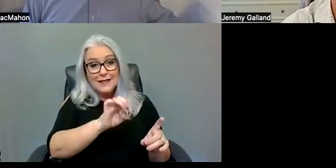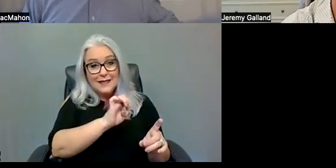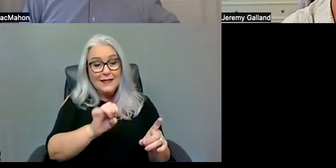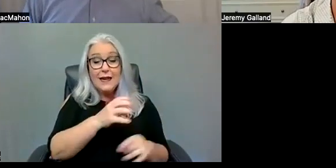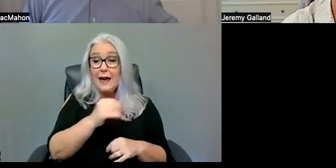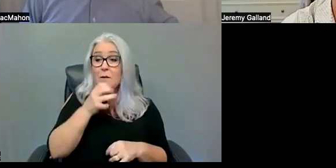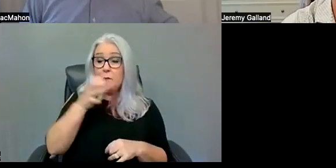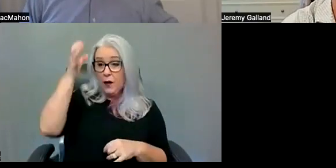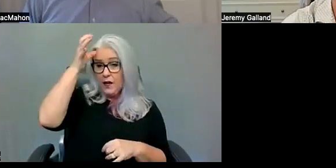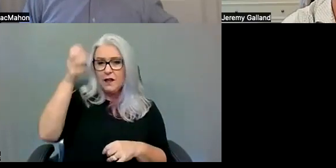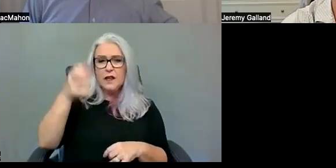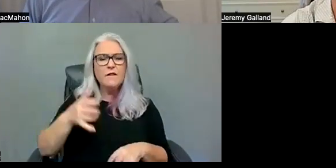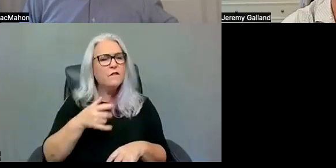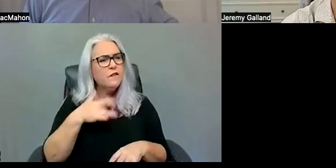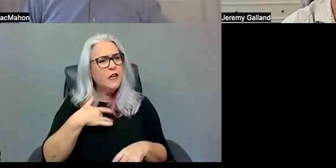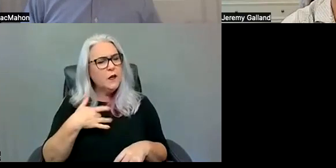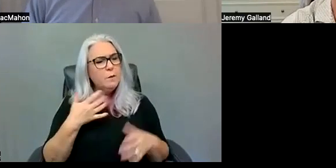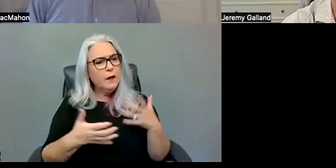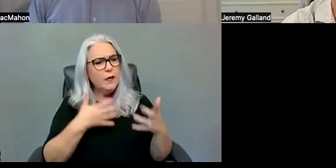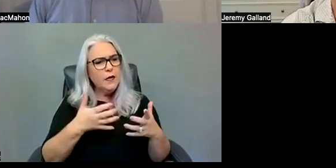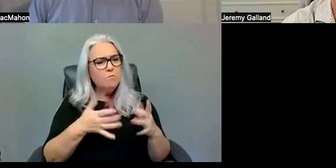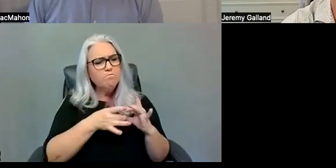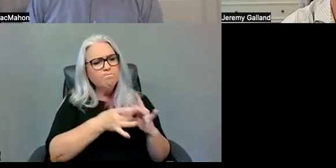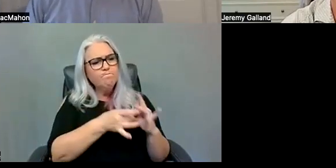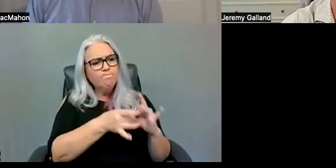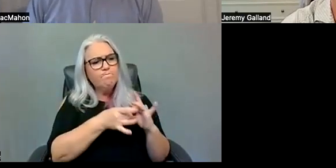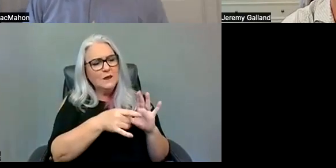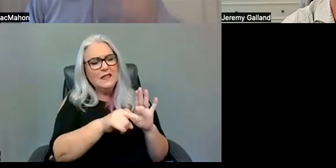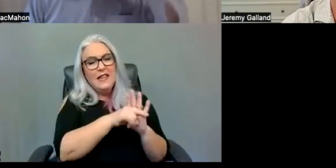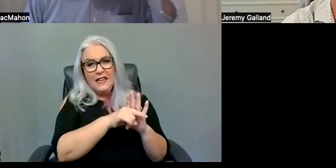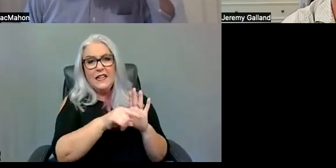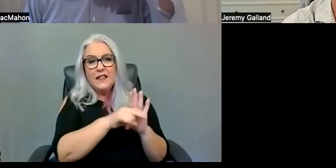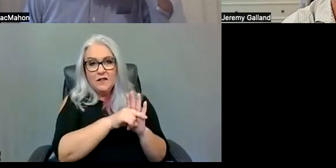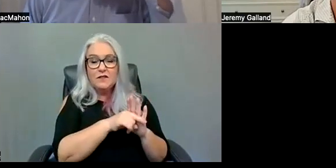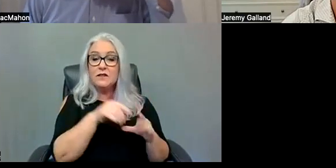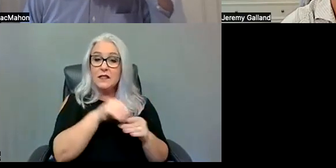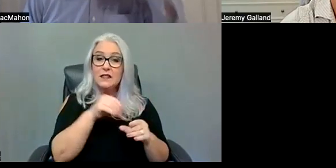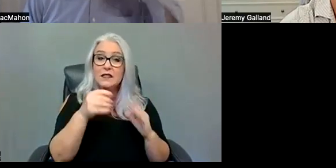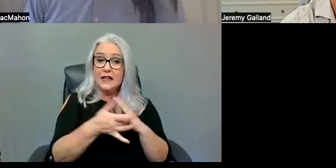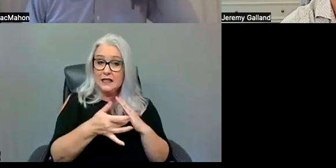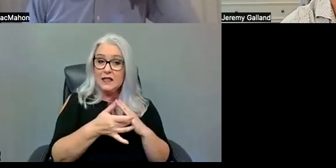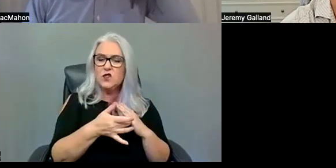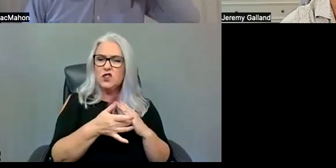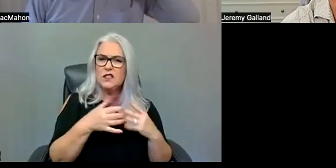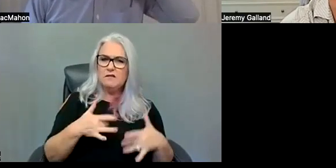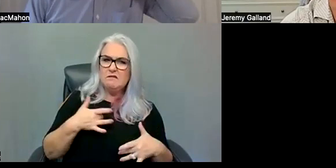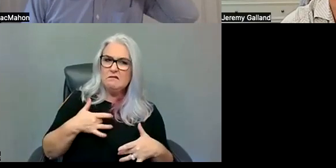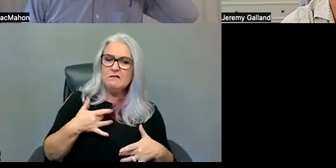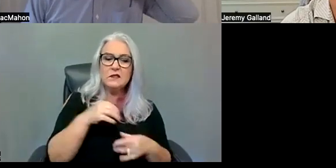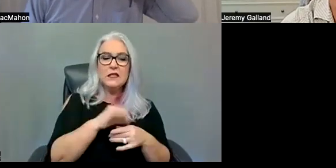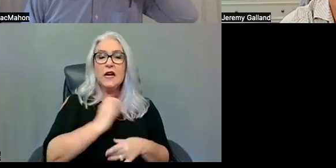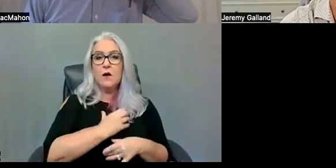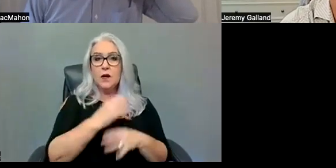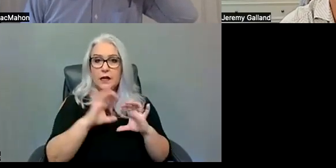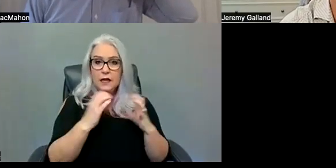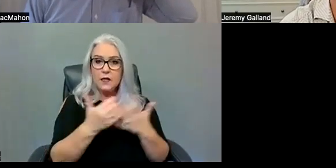there is a negative association right now with technology in a lot of our classrooms. And that's because we're thinking about it